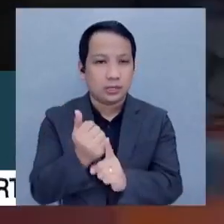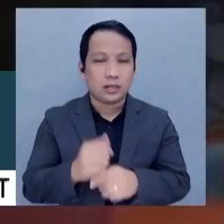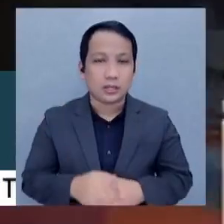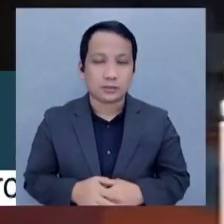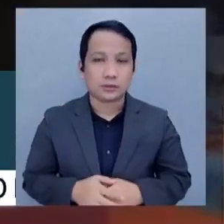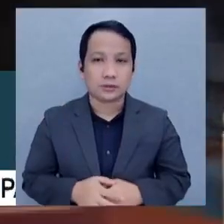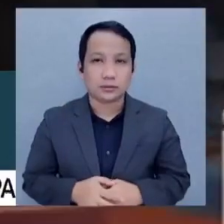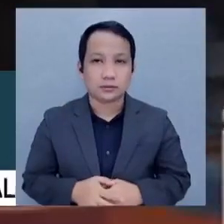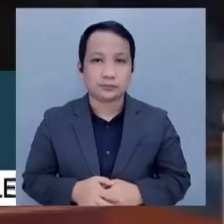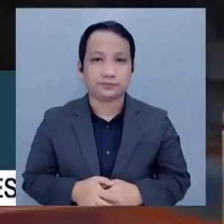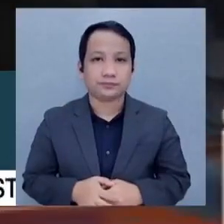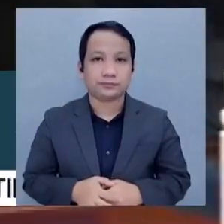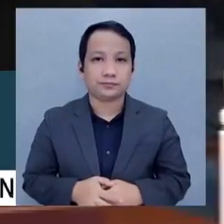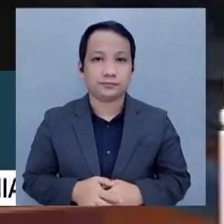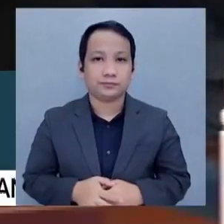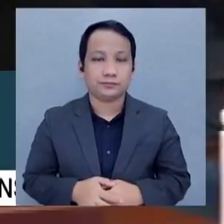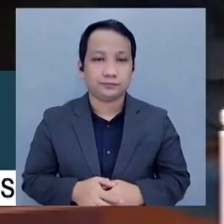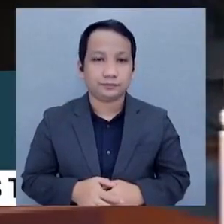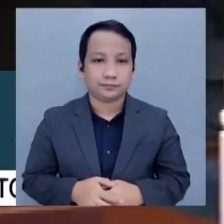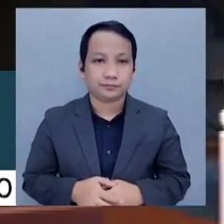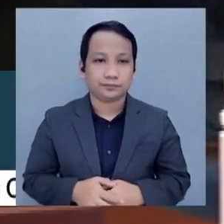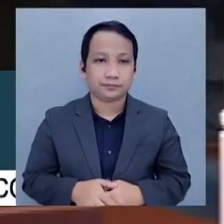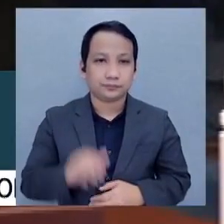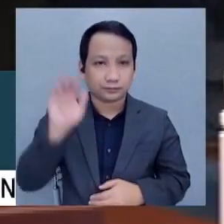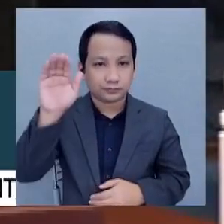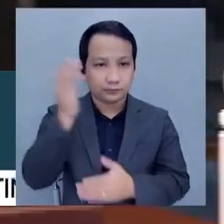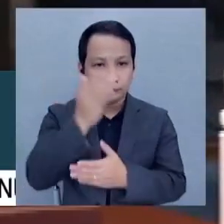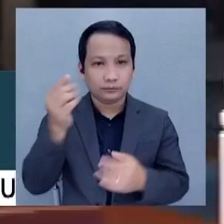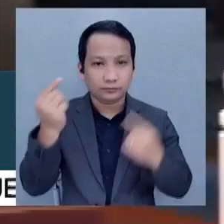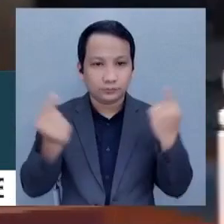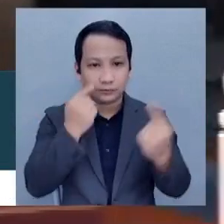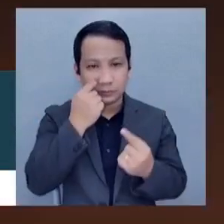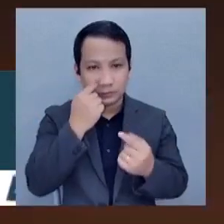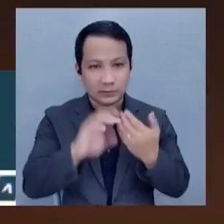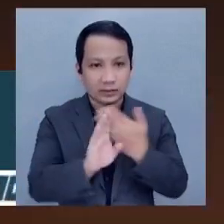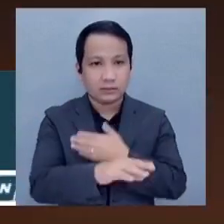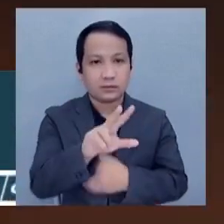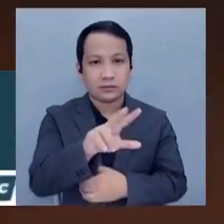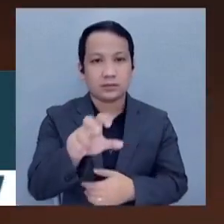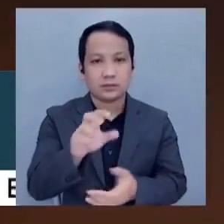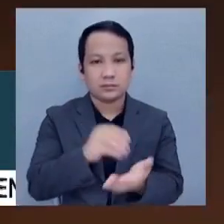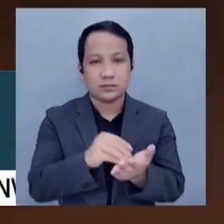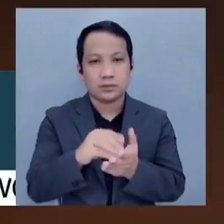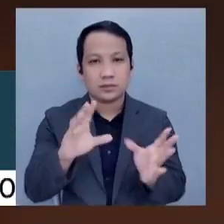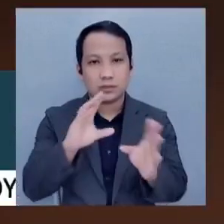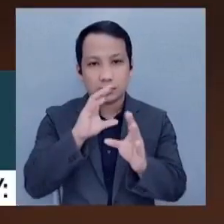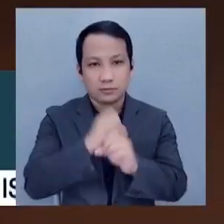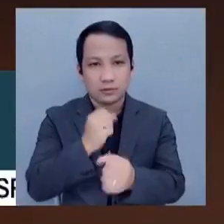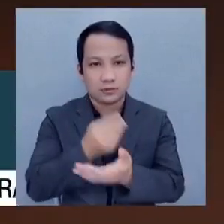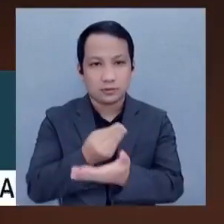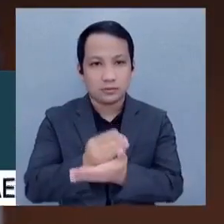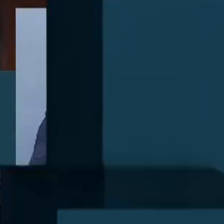Uy now calls on the Senate to consider restoring the 300 million peso confidential fund of the agency.